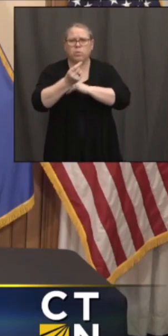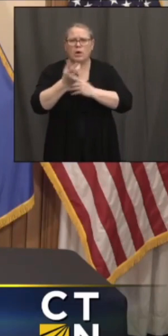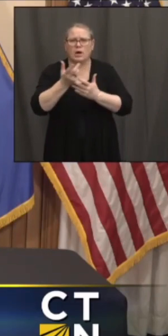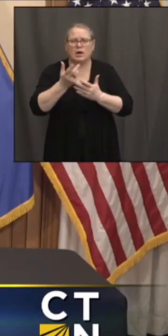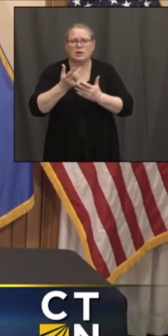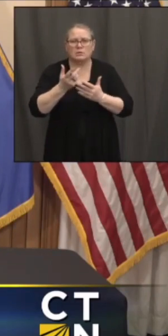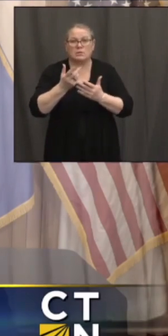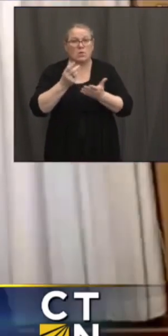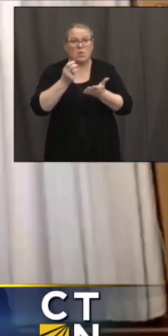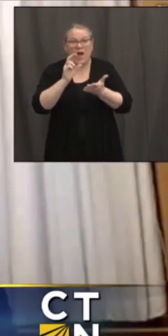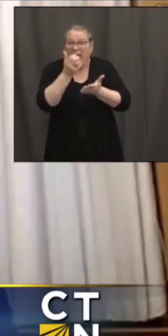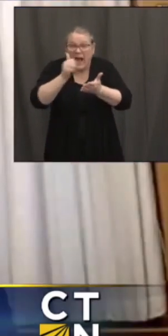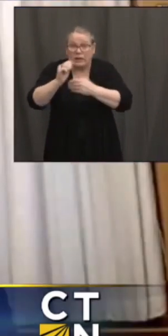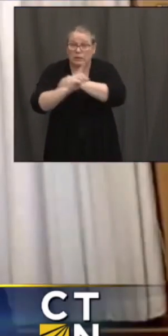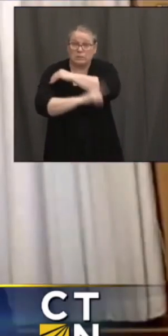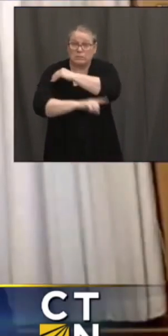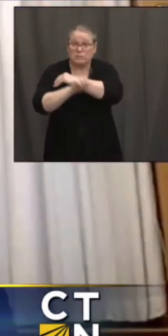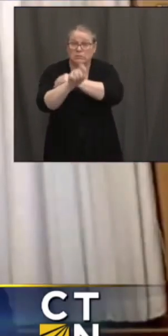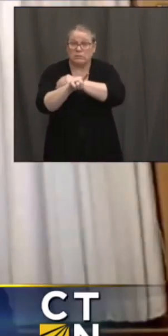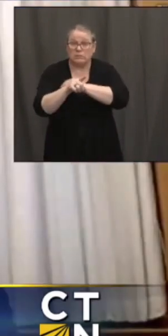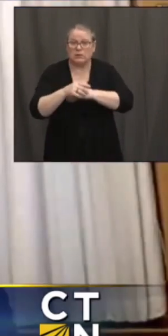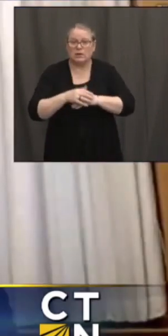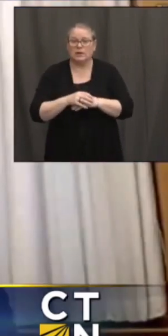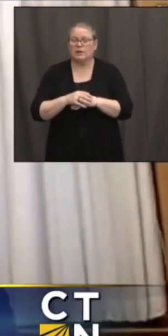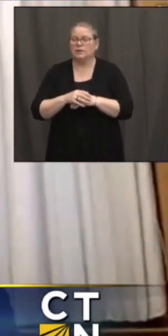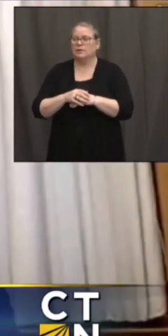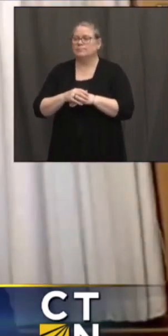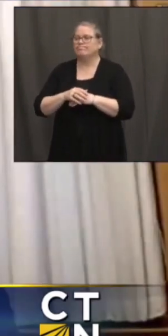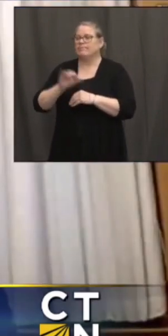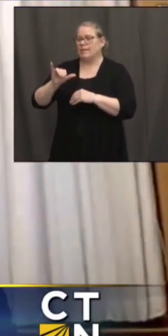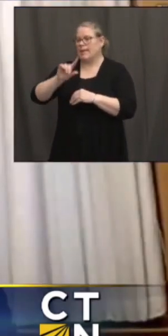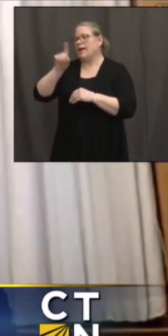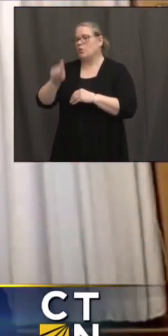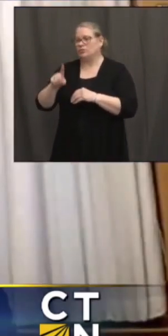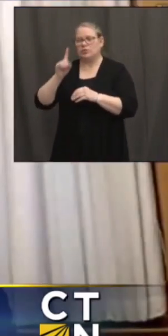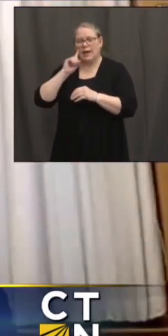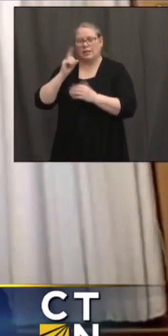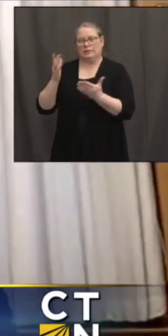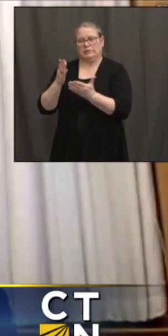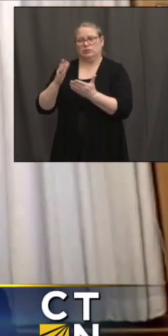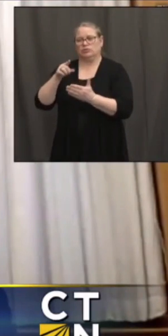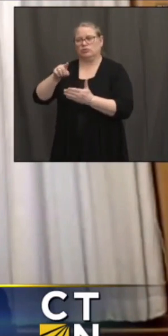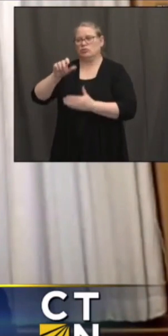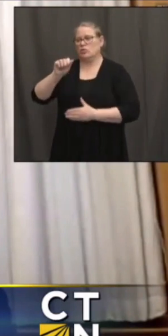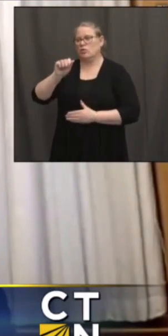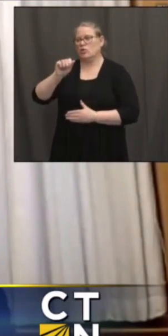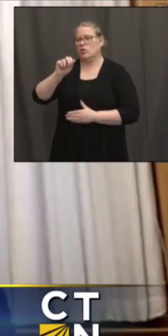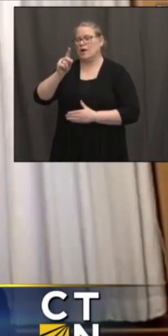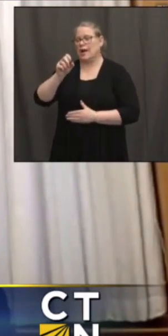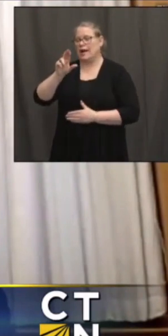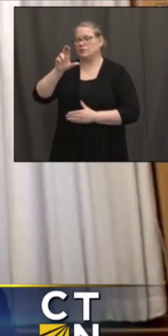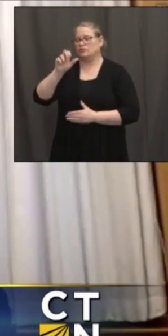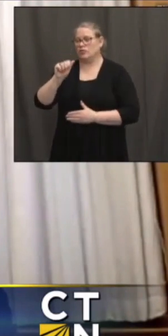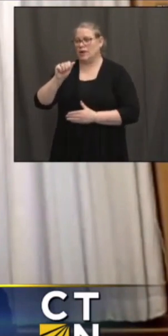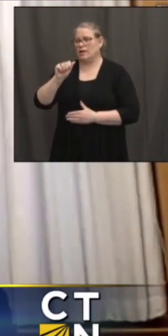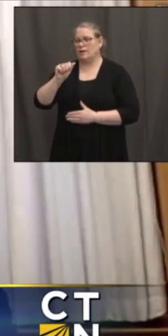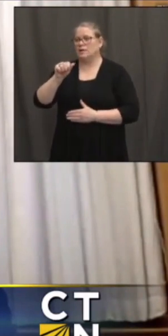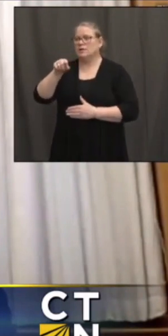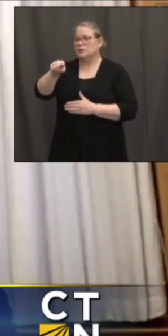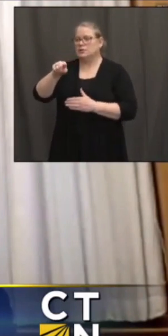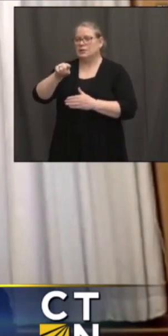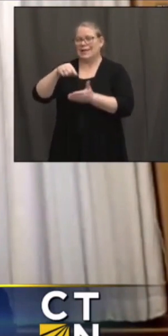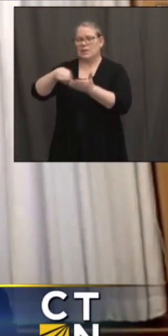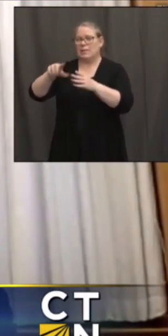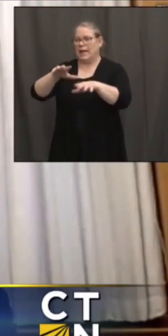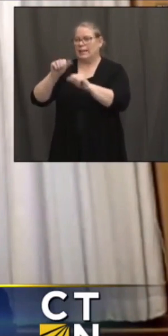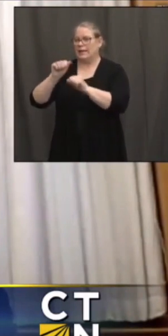Yeah, it's a question, Paul, I'd encourage you to direct to Andrea Barton-Reeves over at the Paid Leave Authority. She can step through that. But look, I mean,